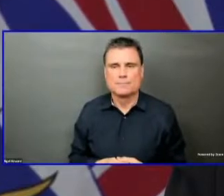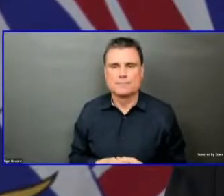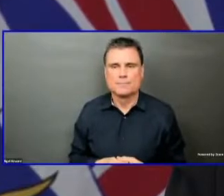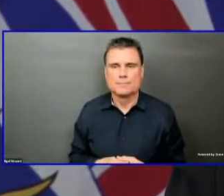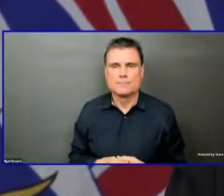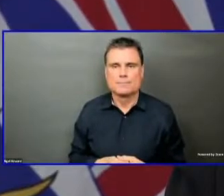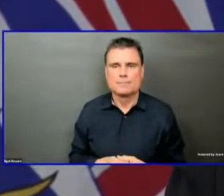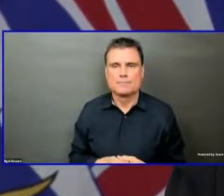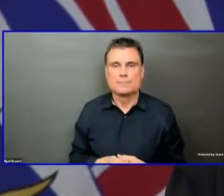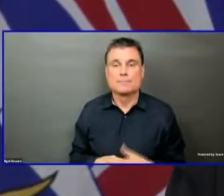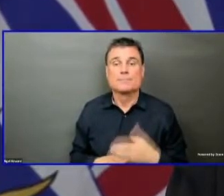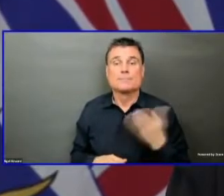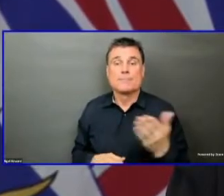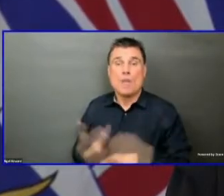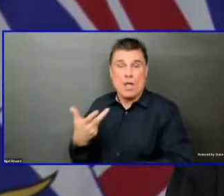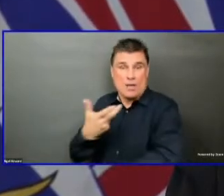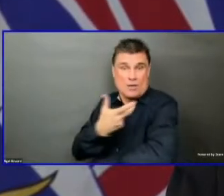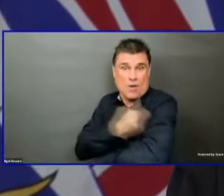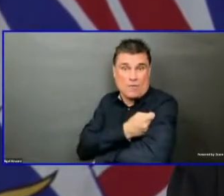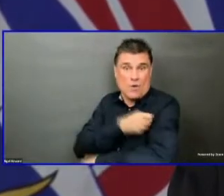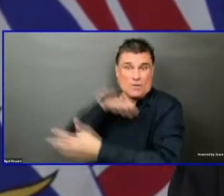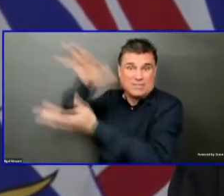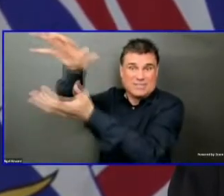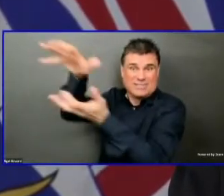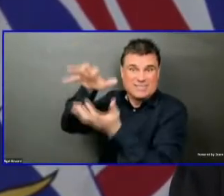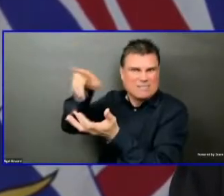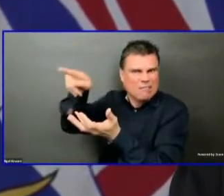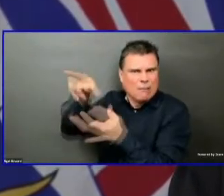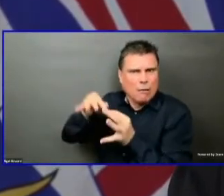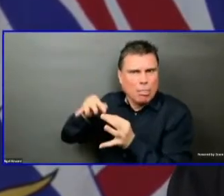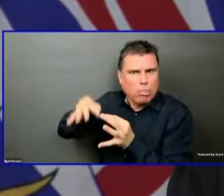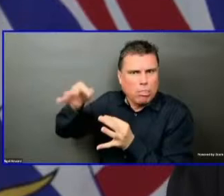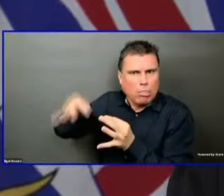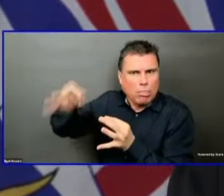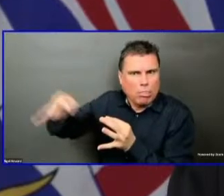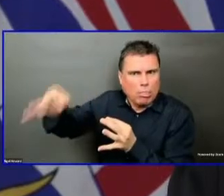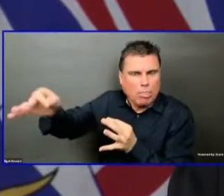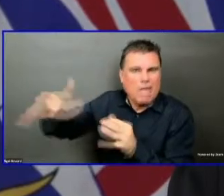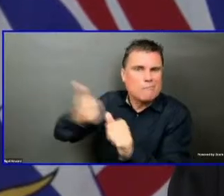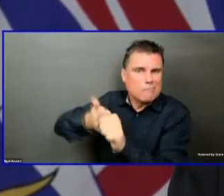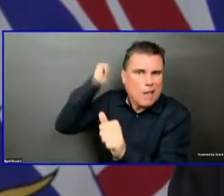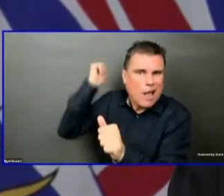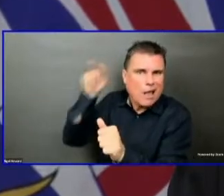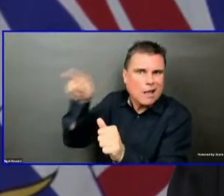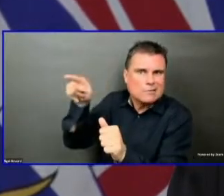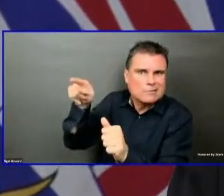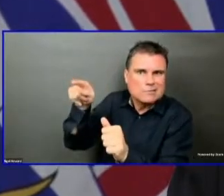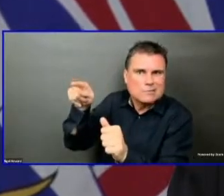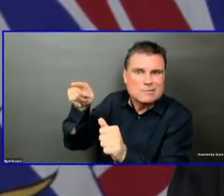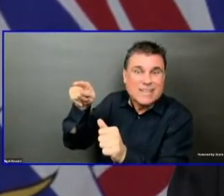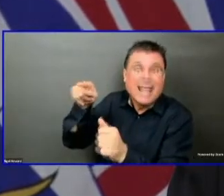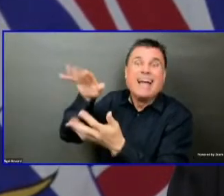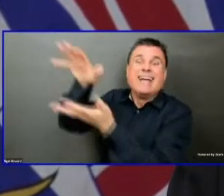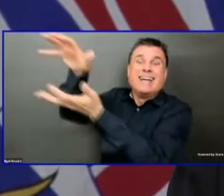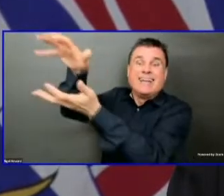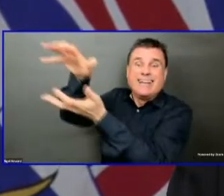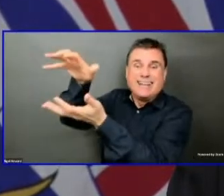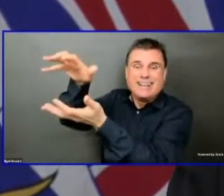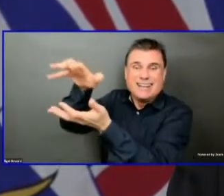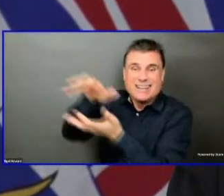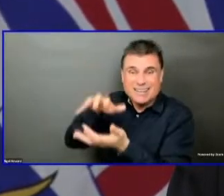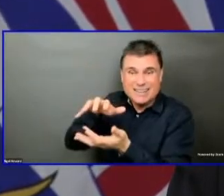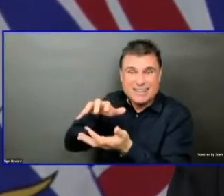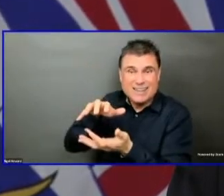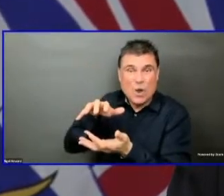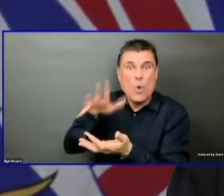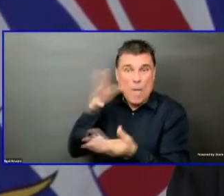how vaccine is back-end loaded. We'll be getting lots more in March. How big of a